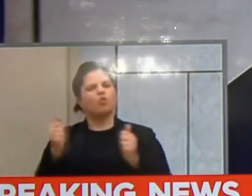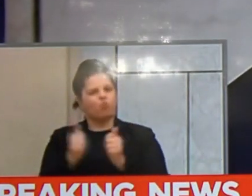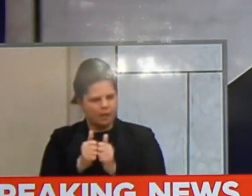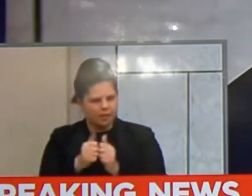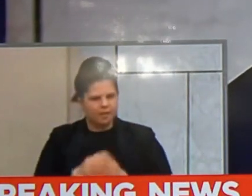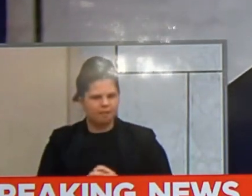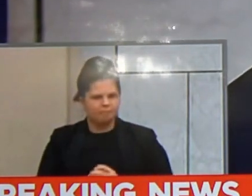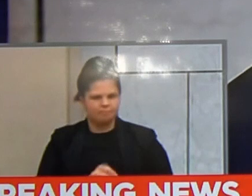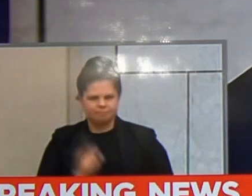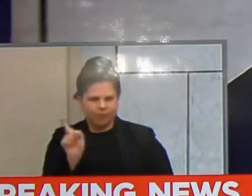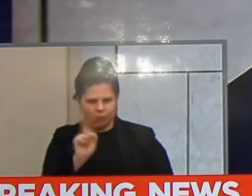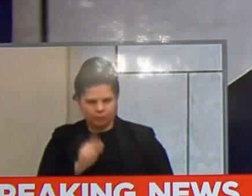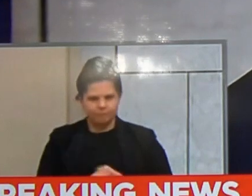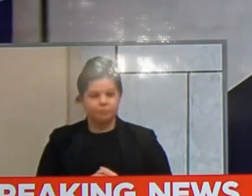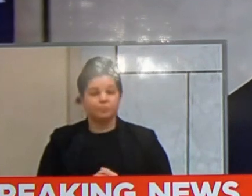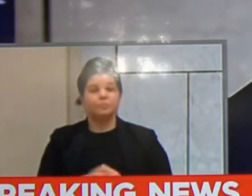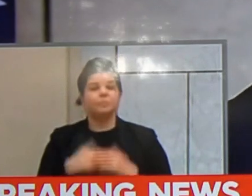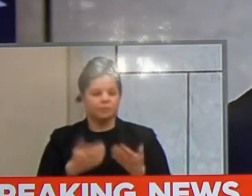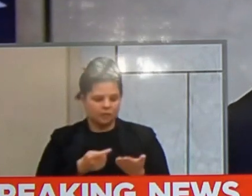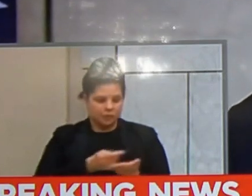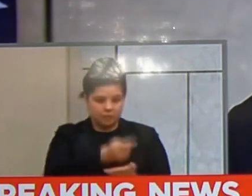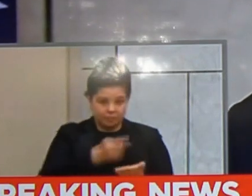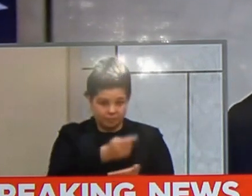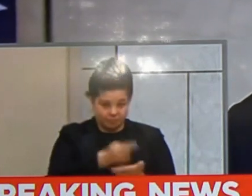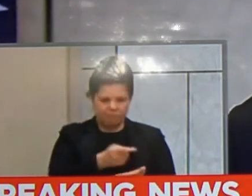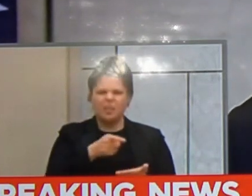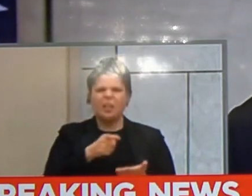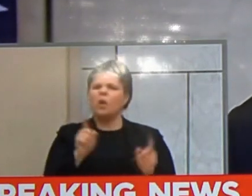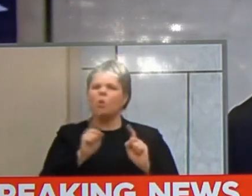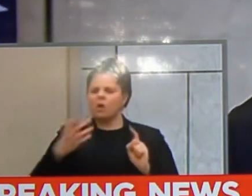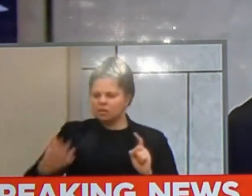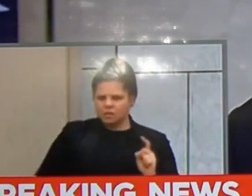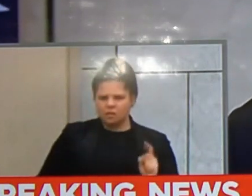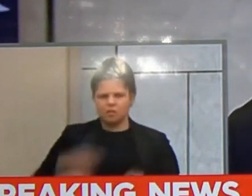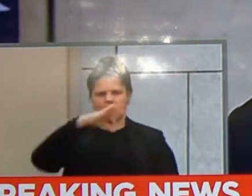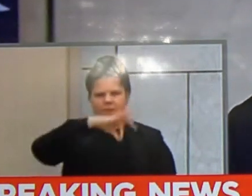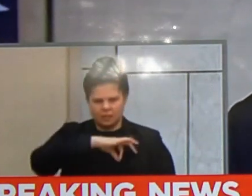that the turnover reduction of the tenant needs to be reflected in the rental waiver of the